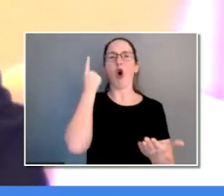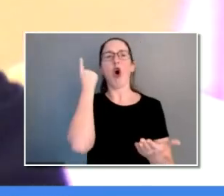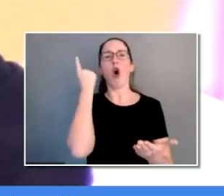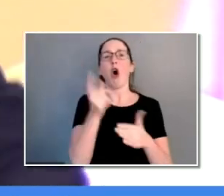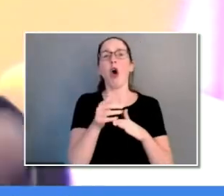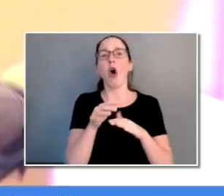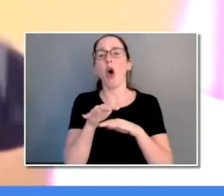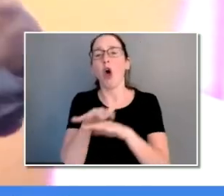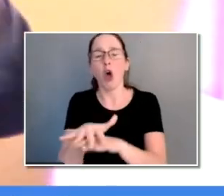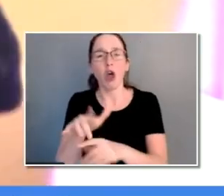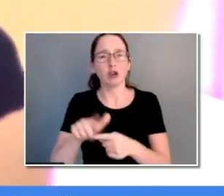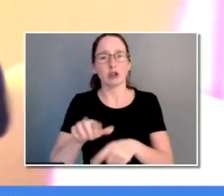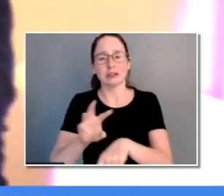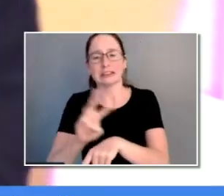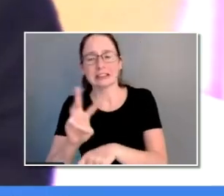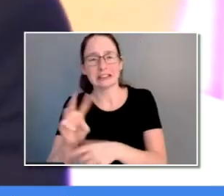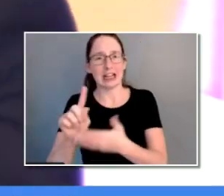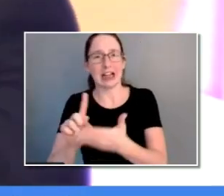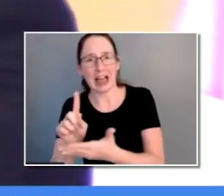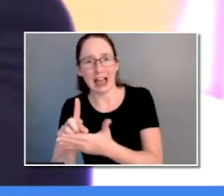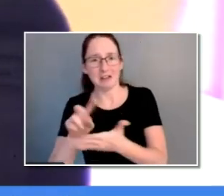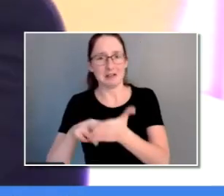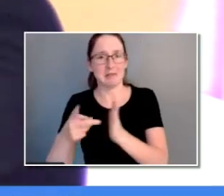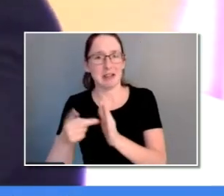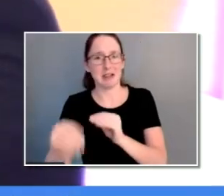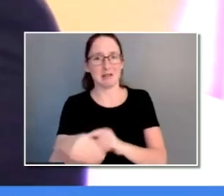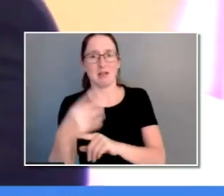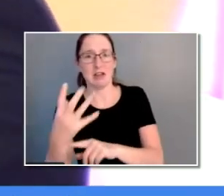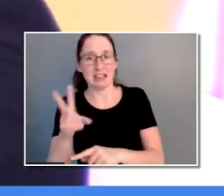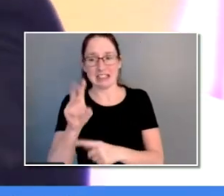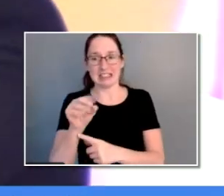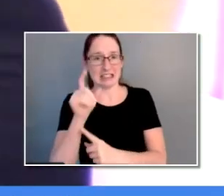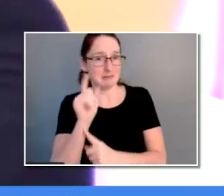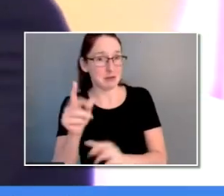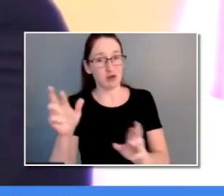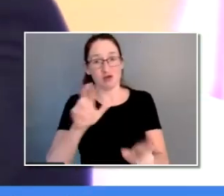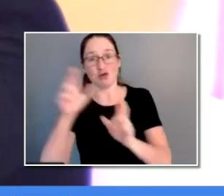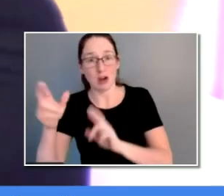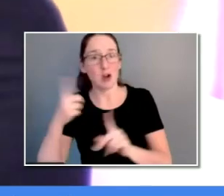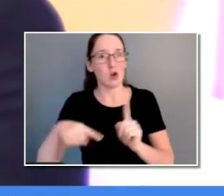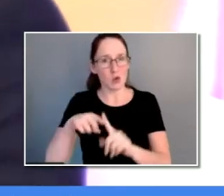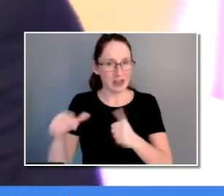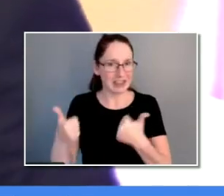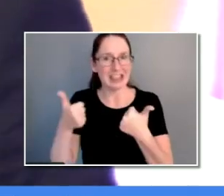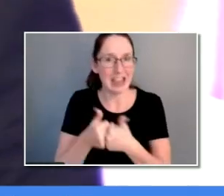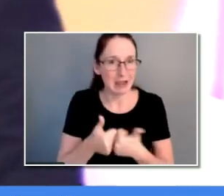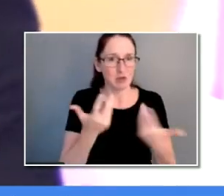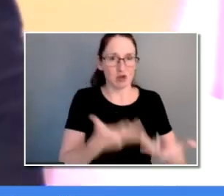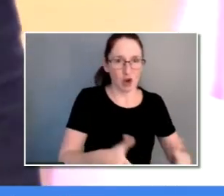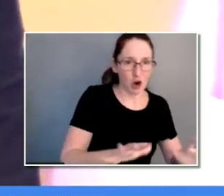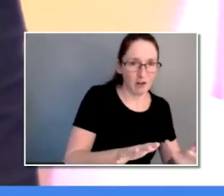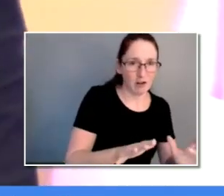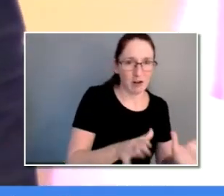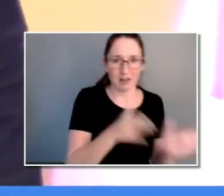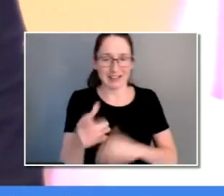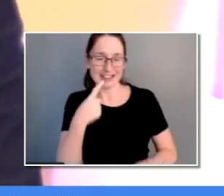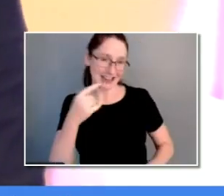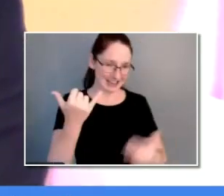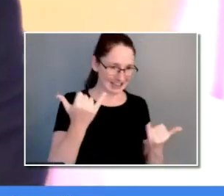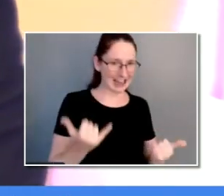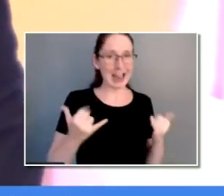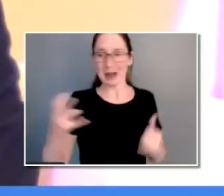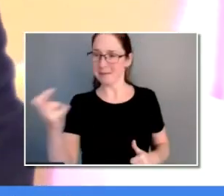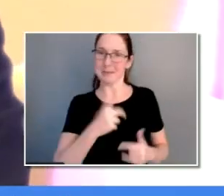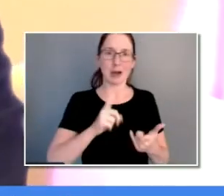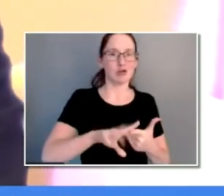the 6 o'clock hour, and they would come on when 60 minutes was ready. When the game was over, they would come on and say, now back to